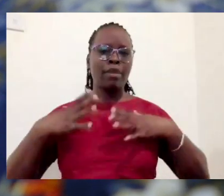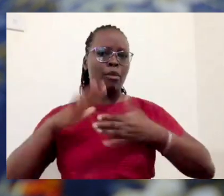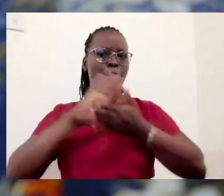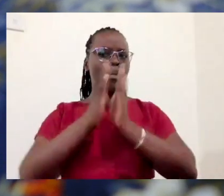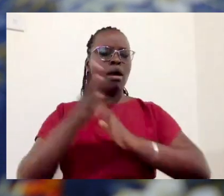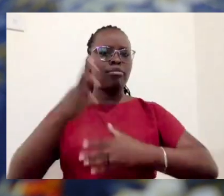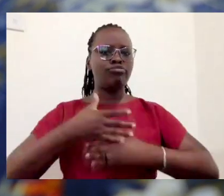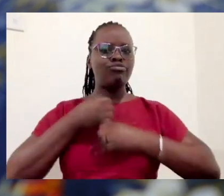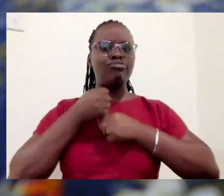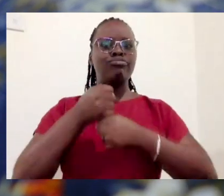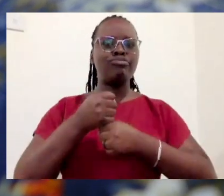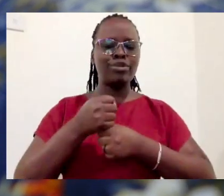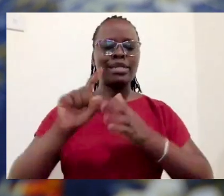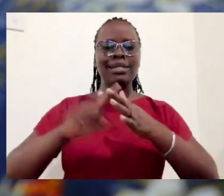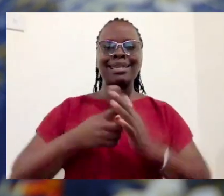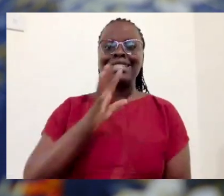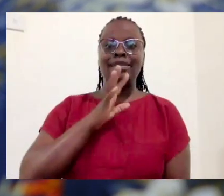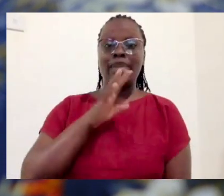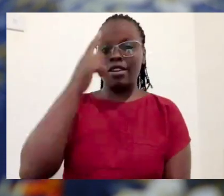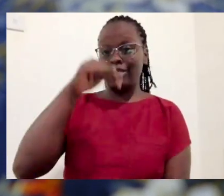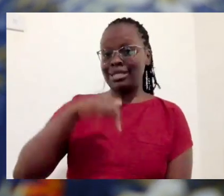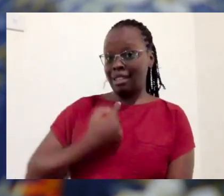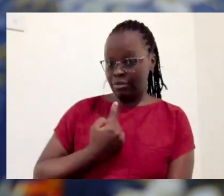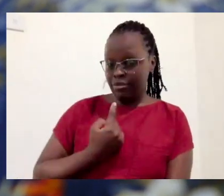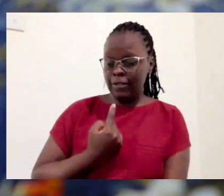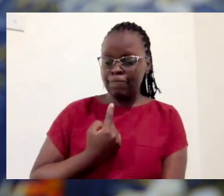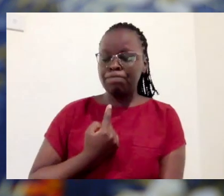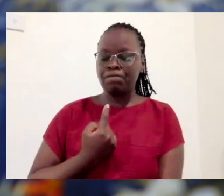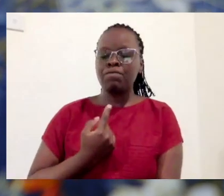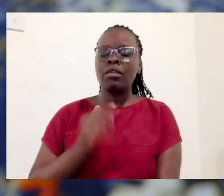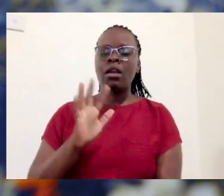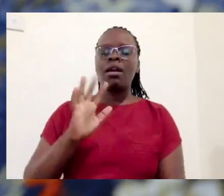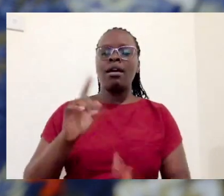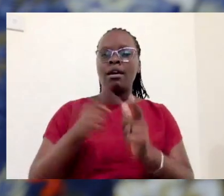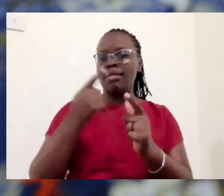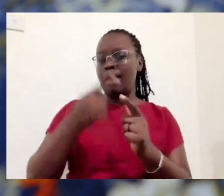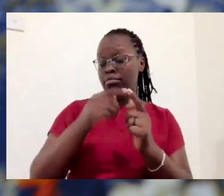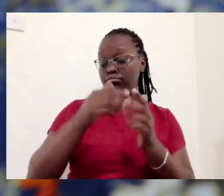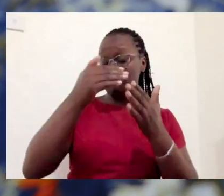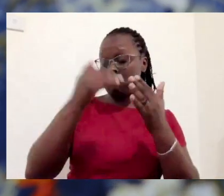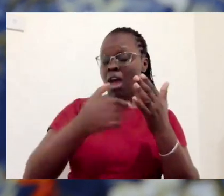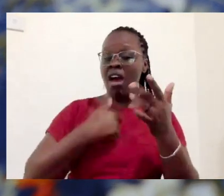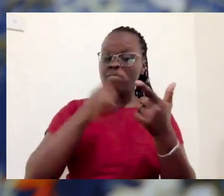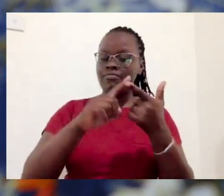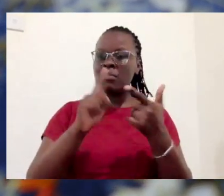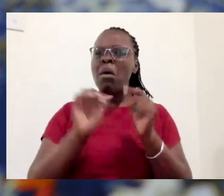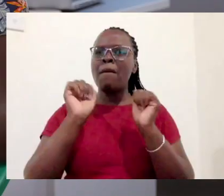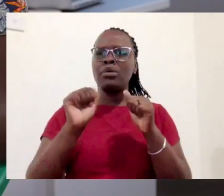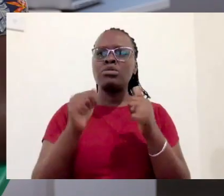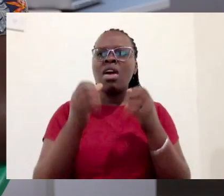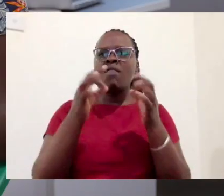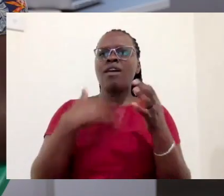them getting courage to actually learn to speak up for themselves. And also, they're able to take up some